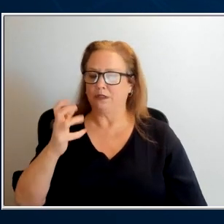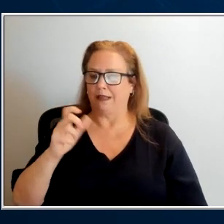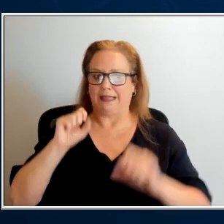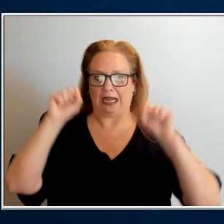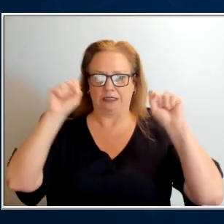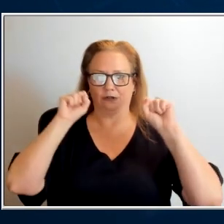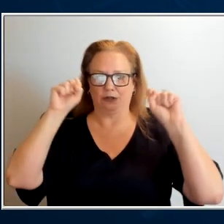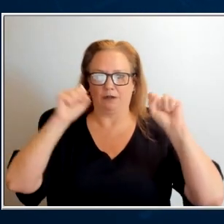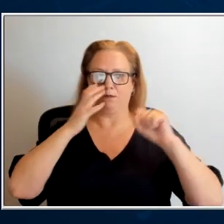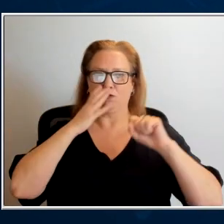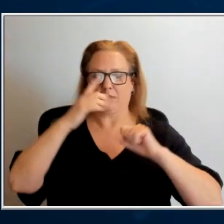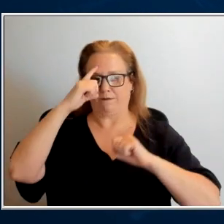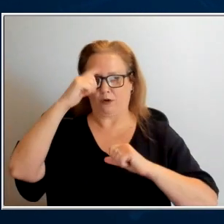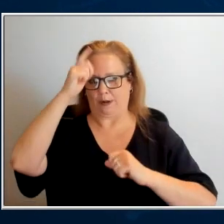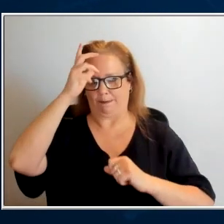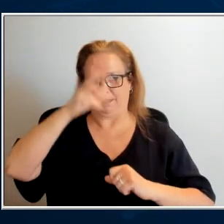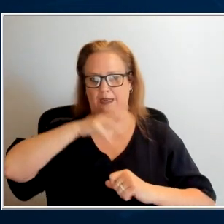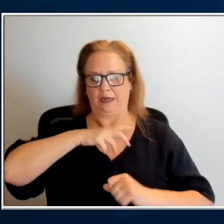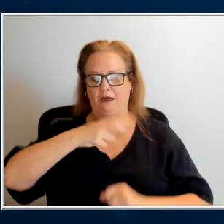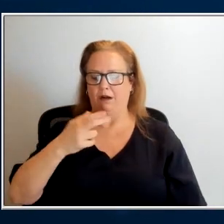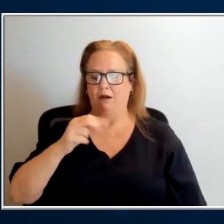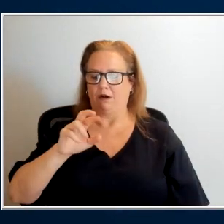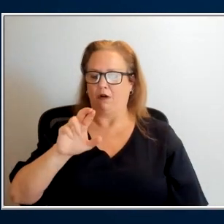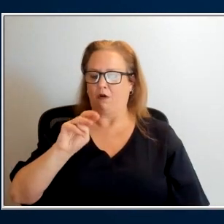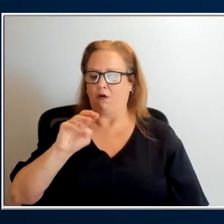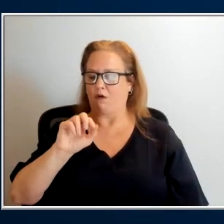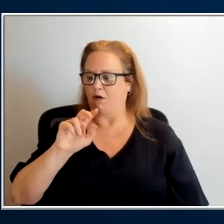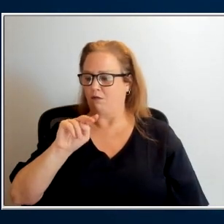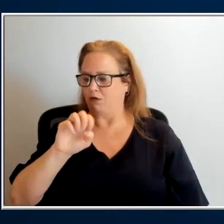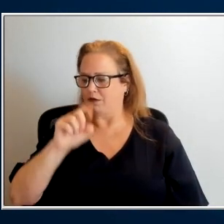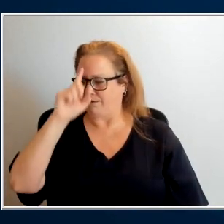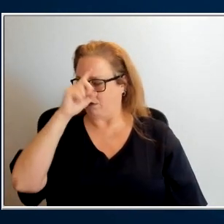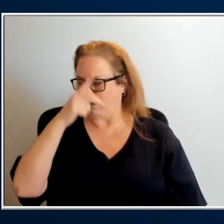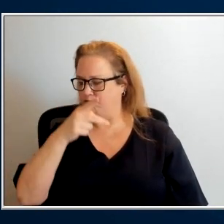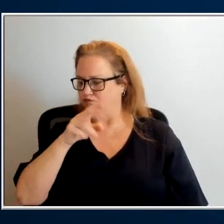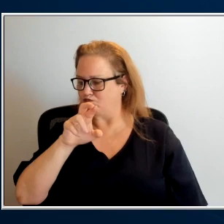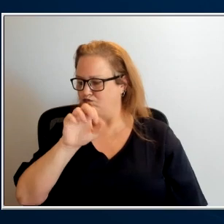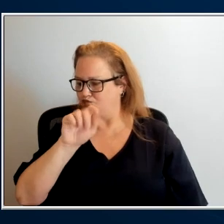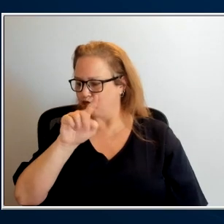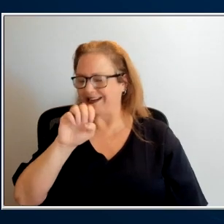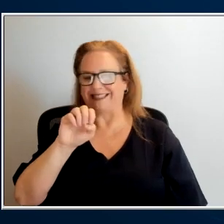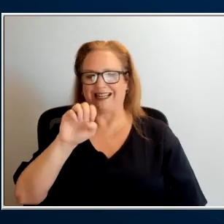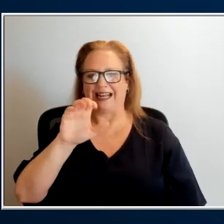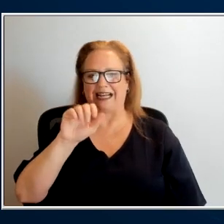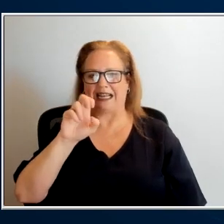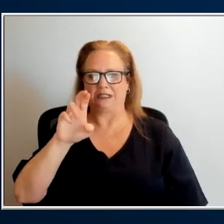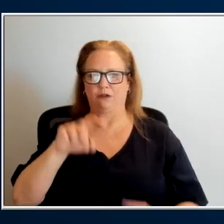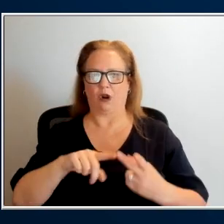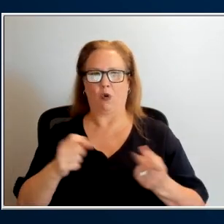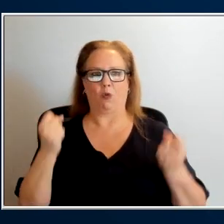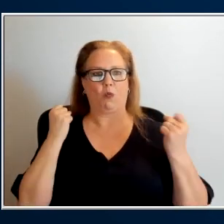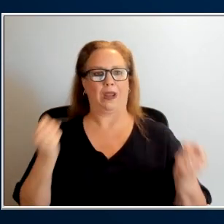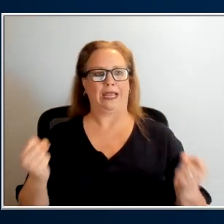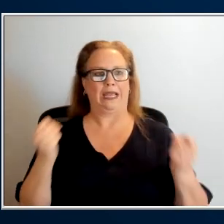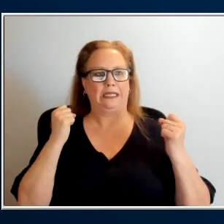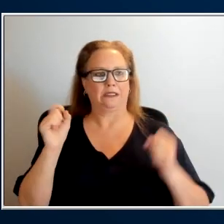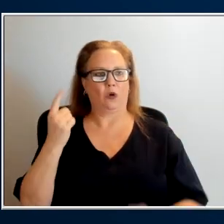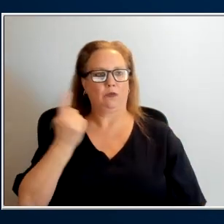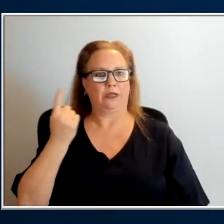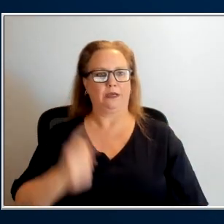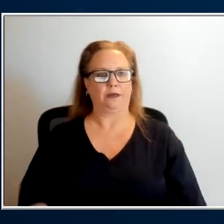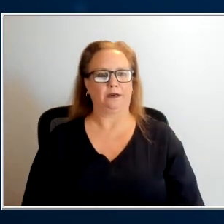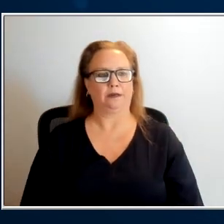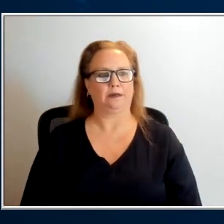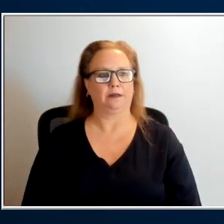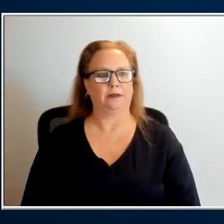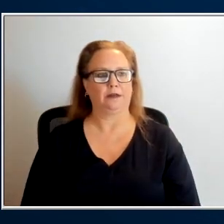would be good for men on hormones for prostate cancer, or would strictly weights be better? Ooh. Yeah, I'll